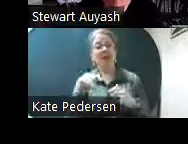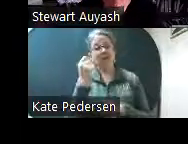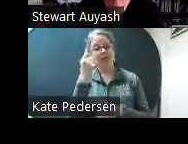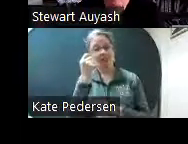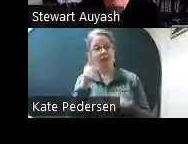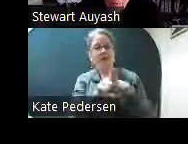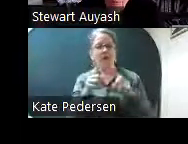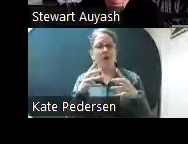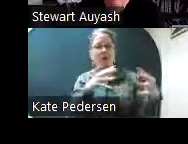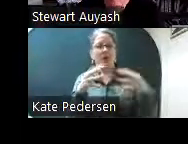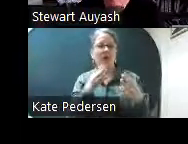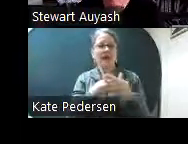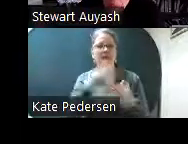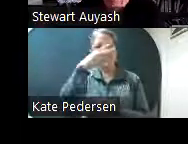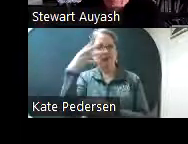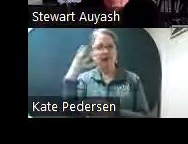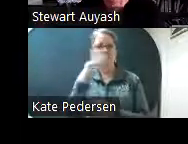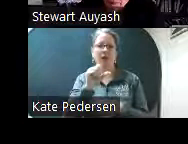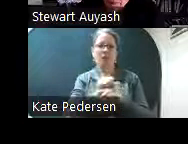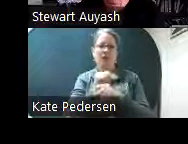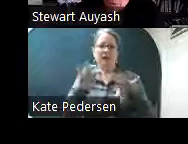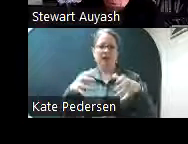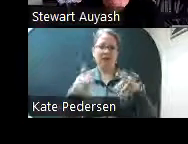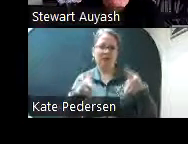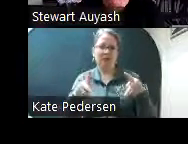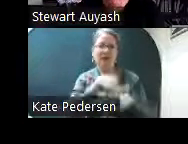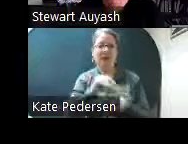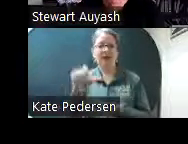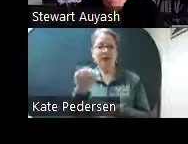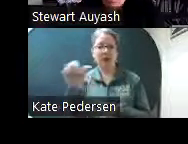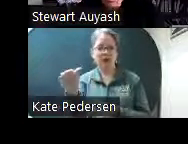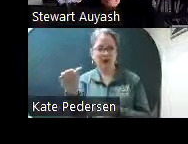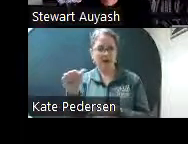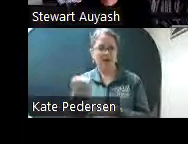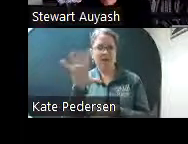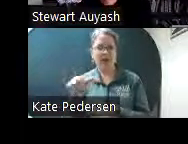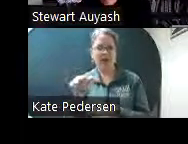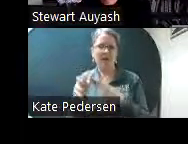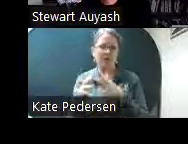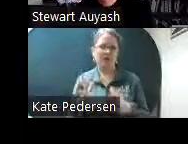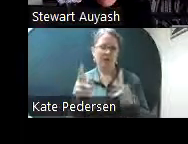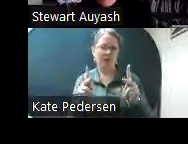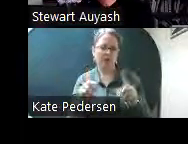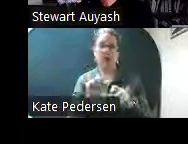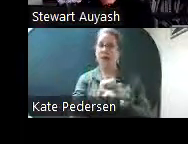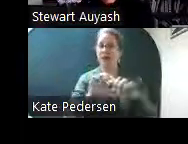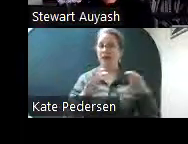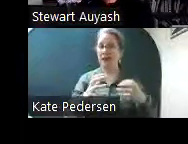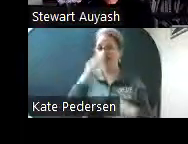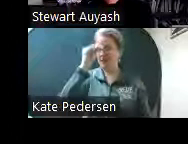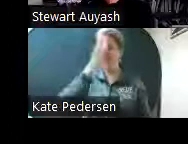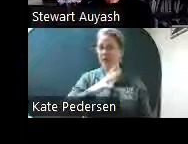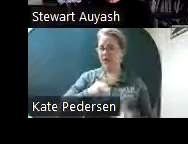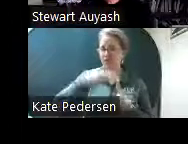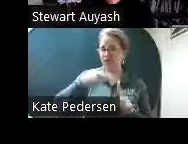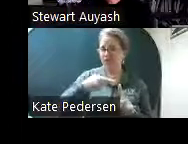on immigrants and the working class and African Americans. Working class men in particular would